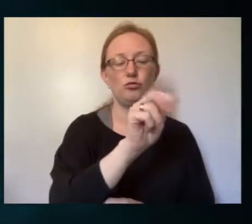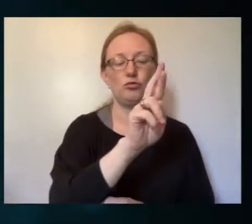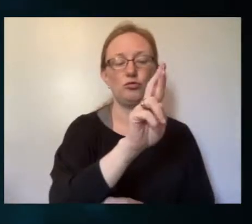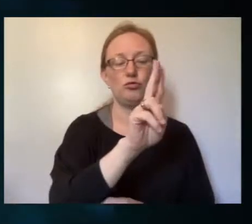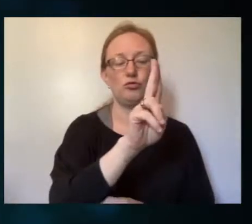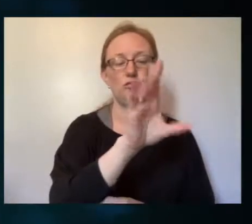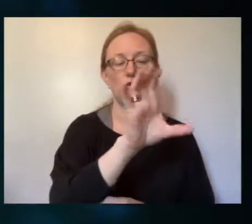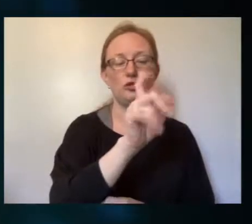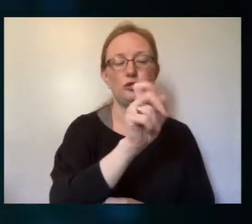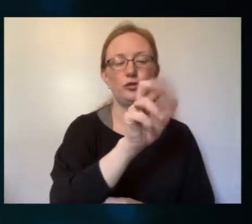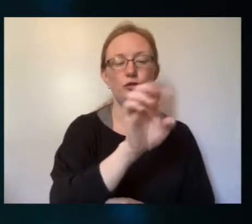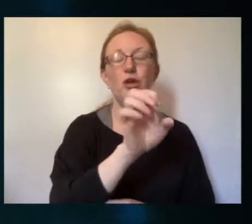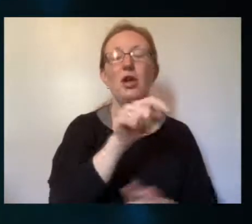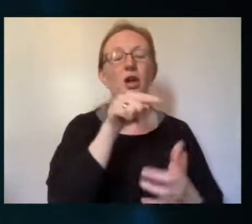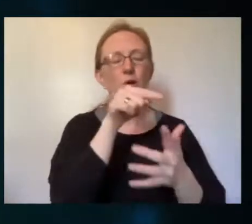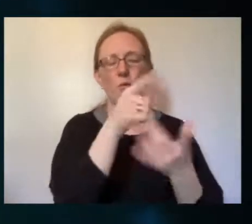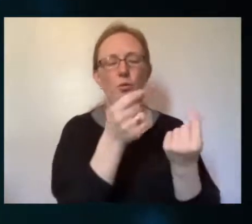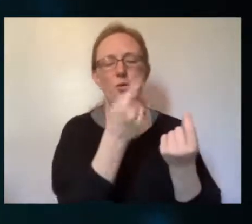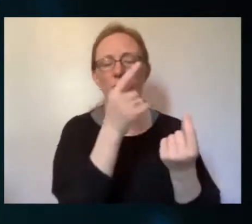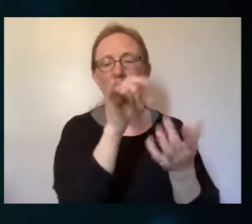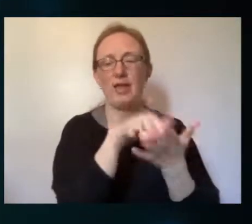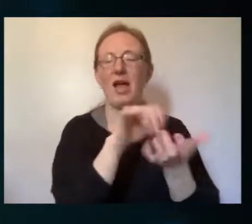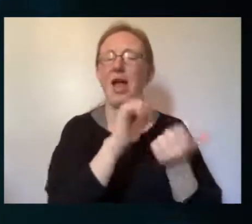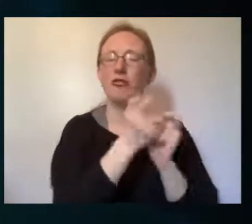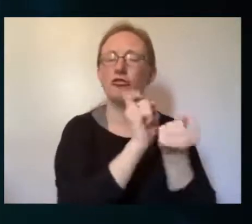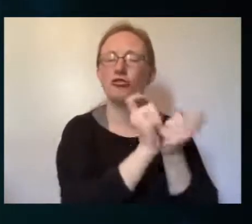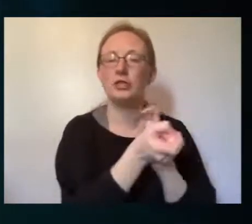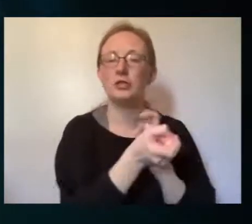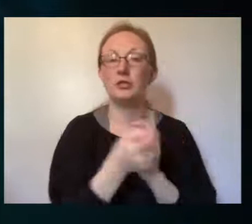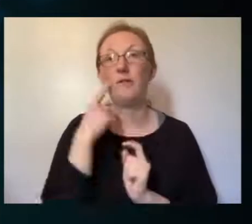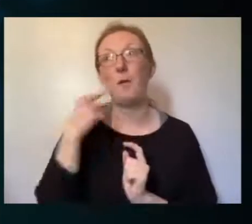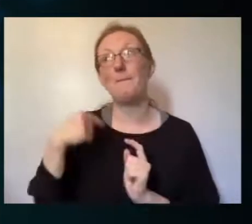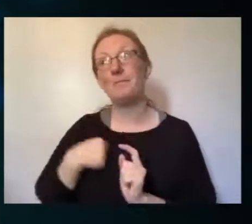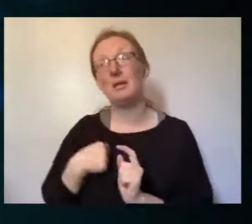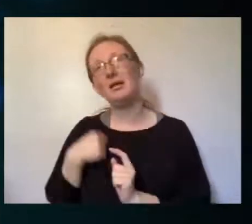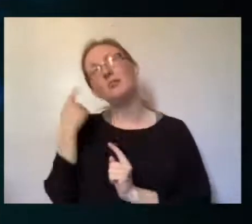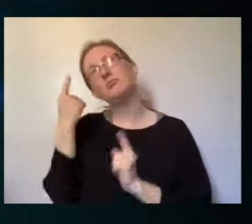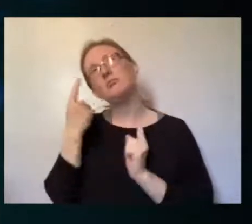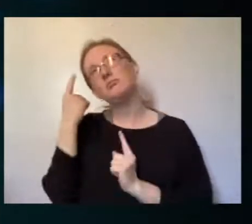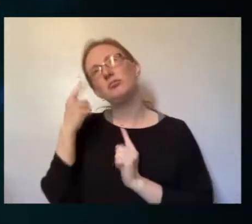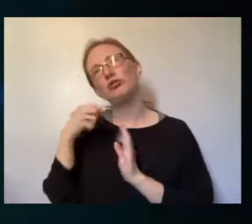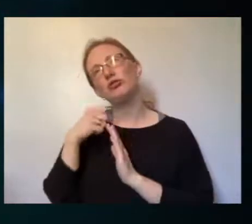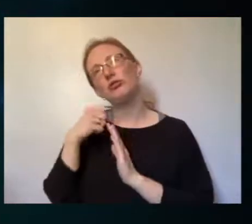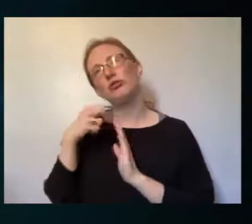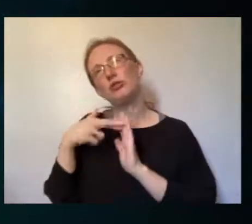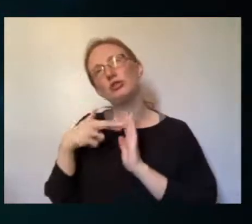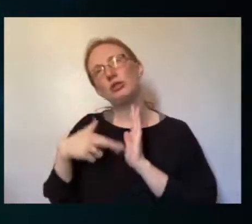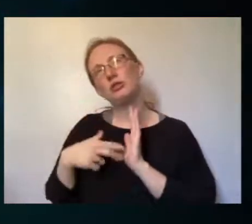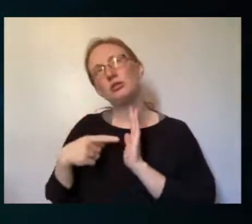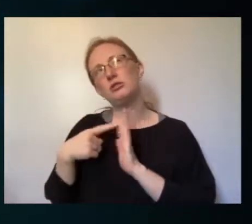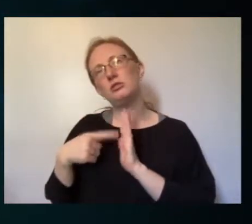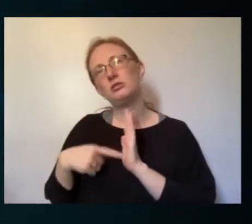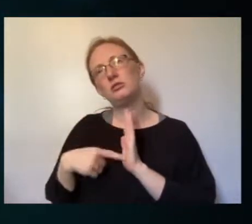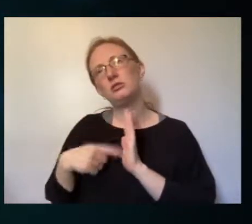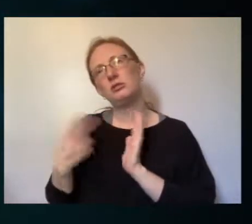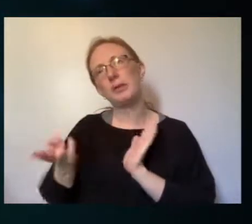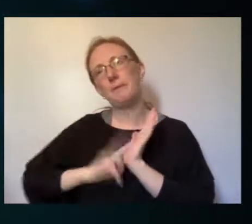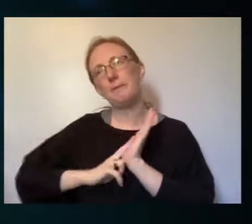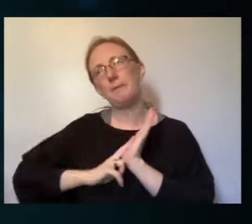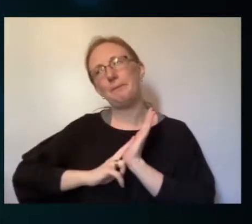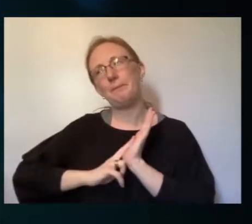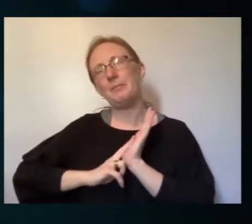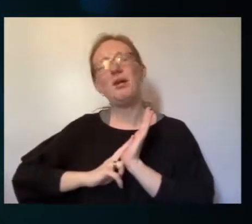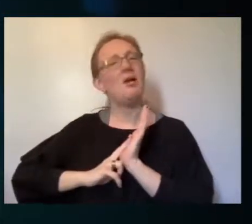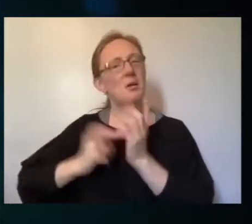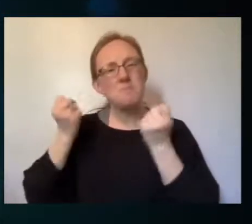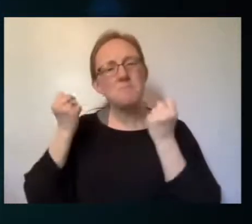starting to think, given this conversation about registration, to me, registration is a really practical problem that there can be many ideas could be thrown